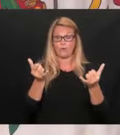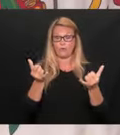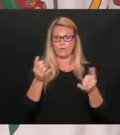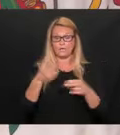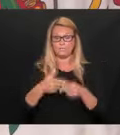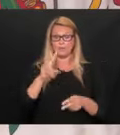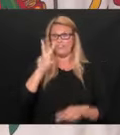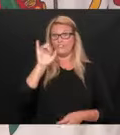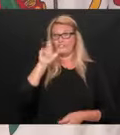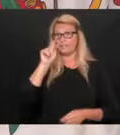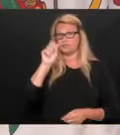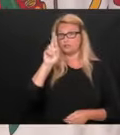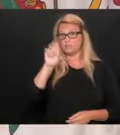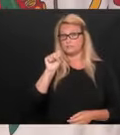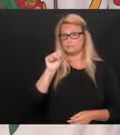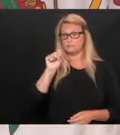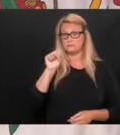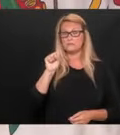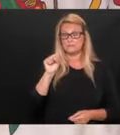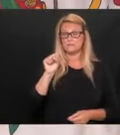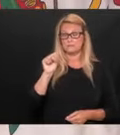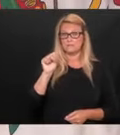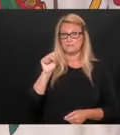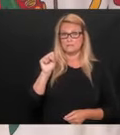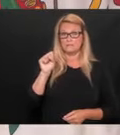Viatris, and